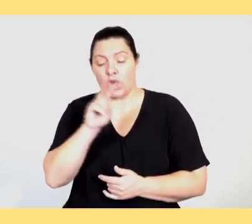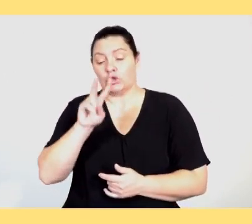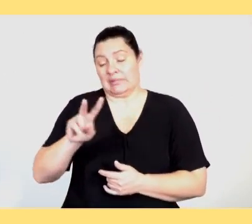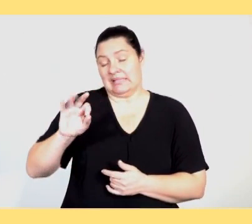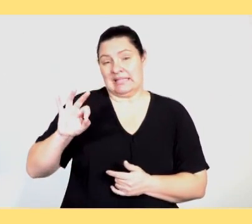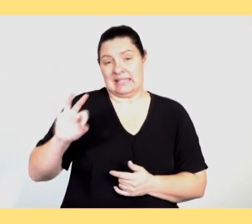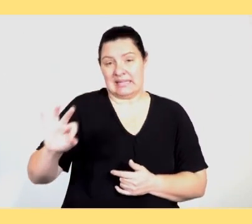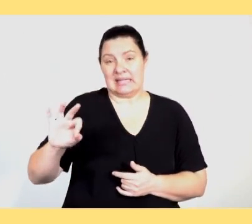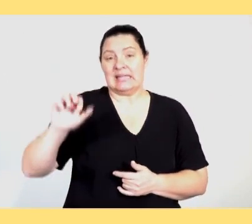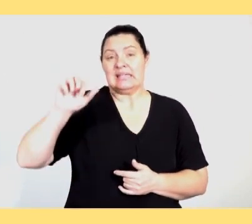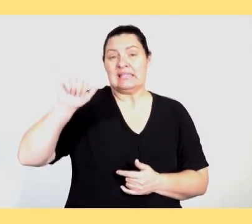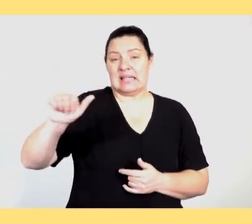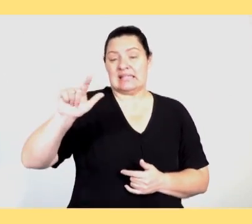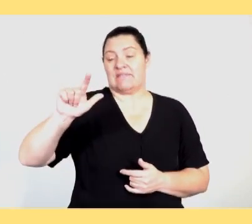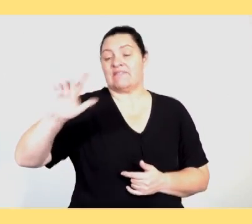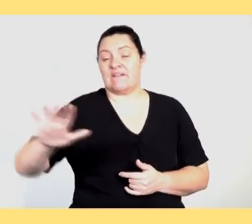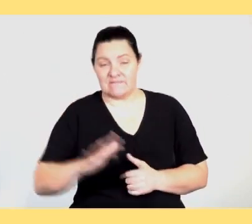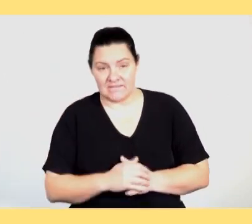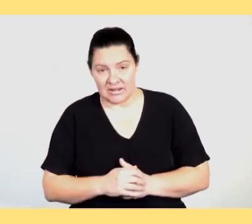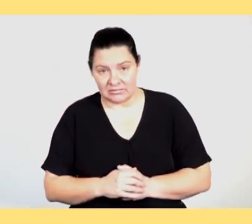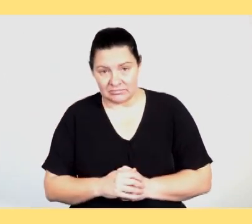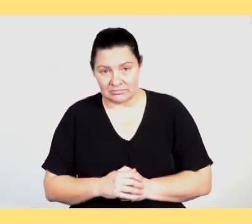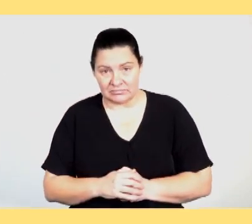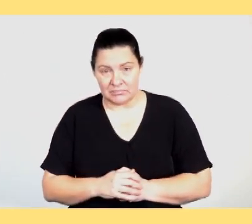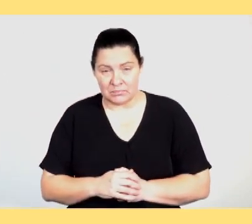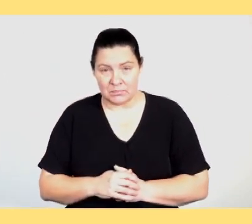the 23,675.